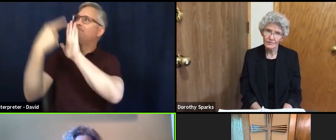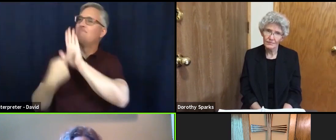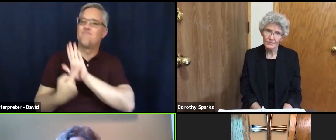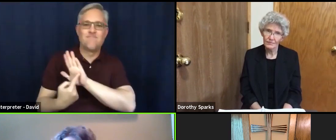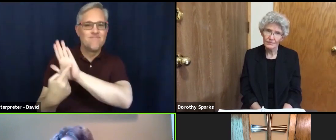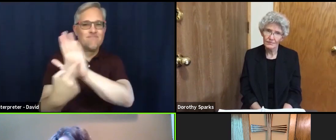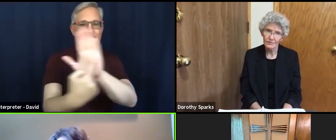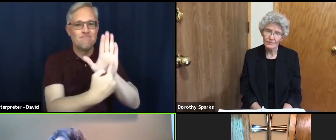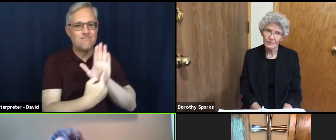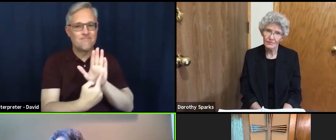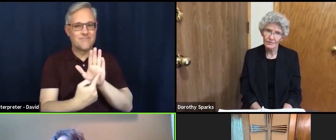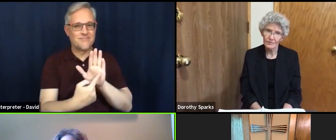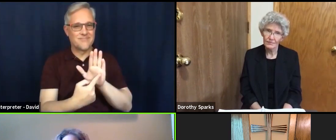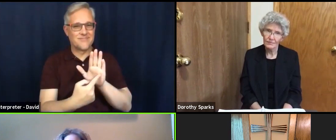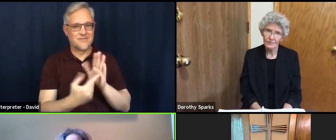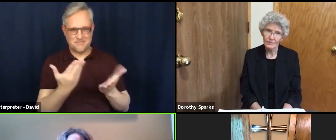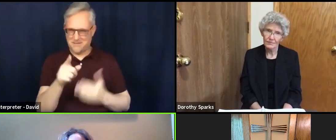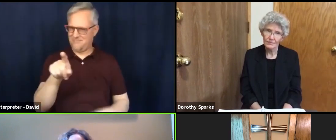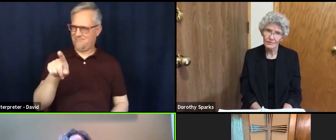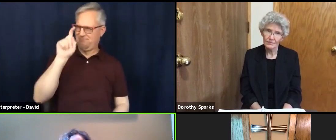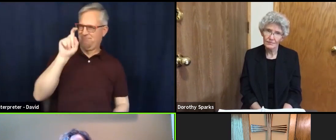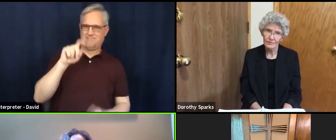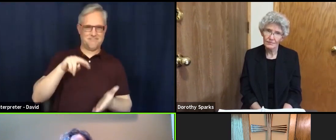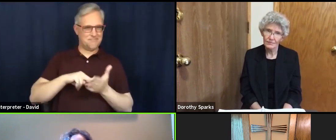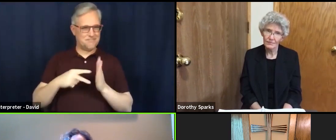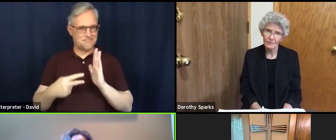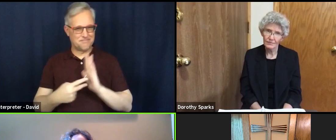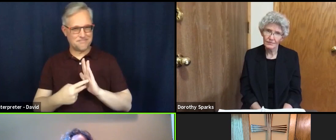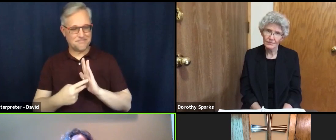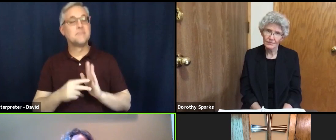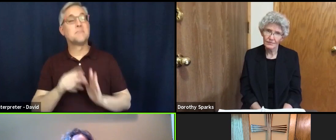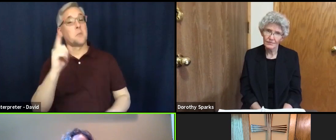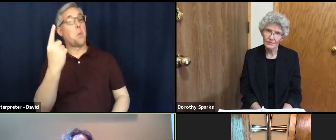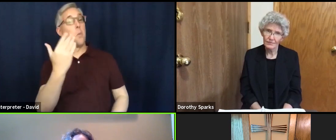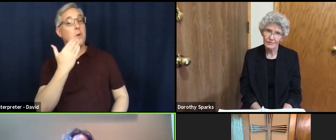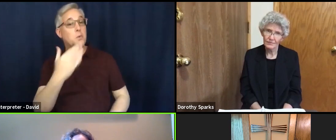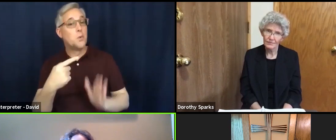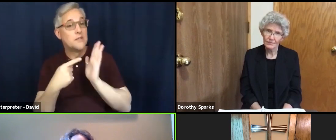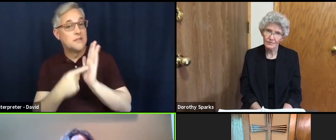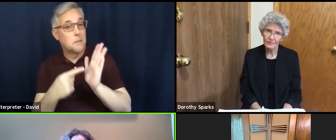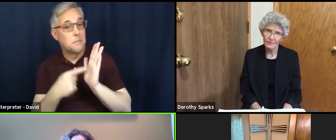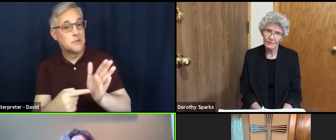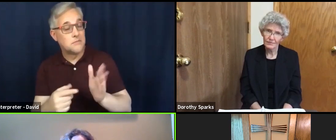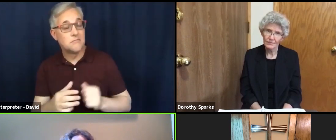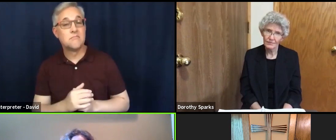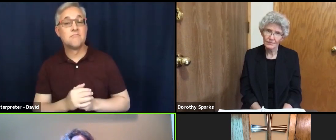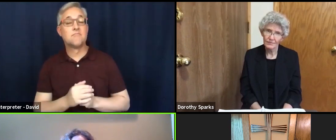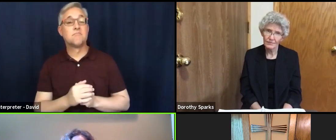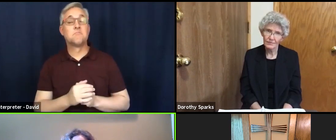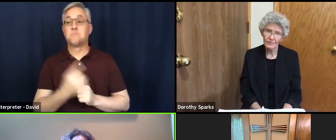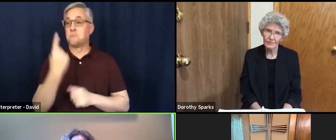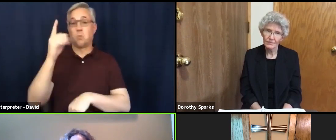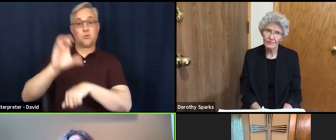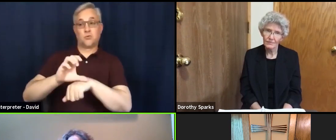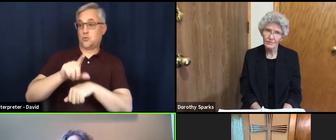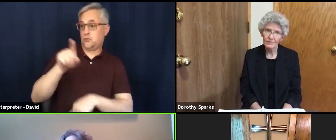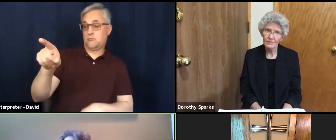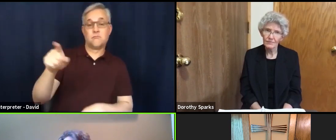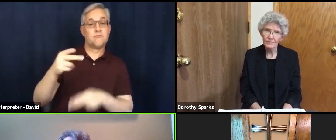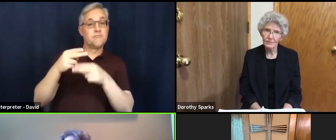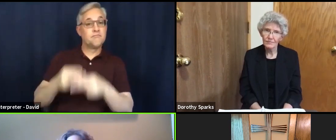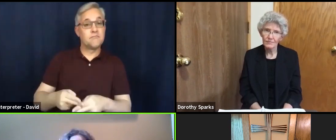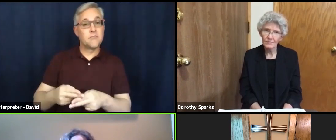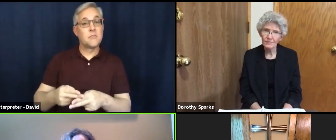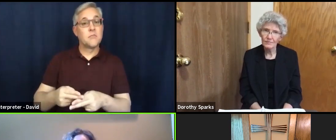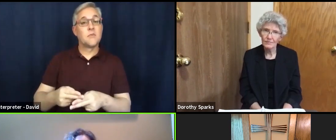So what does that mean? A good example of that might be looking at what Holy Trinity Lutheran is doing